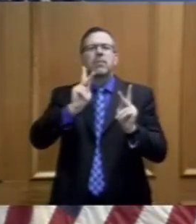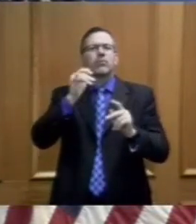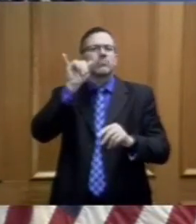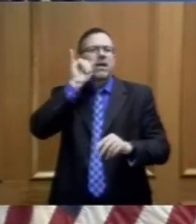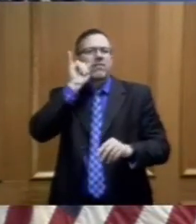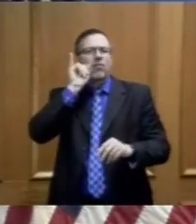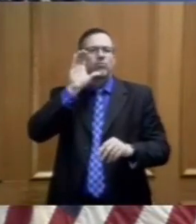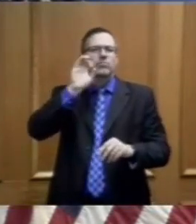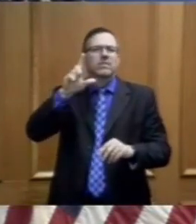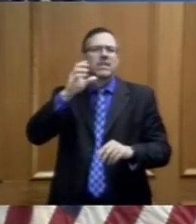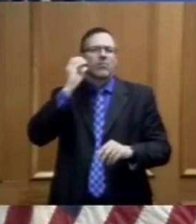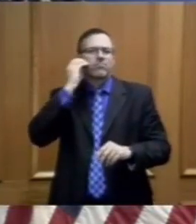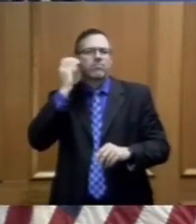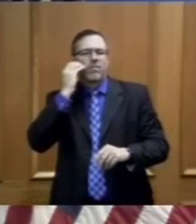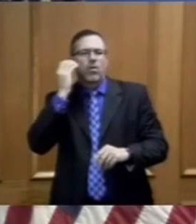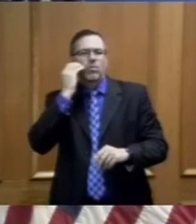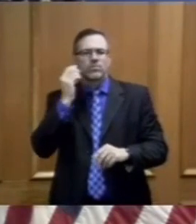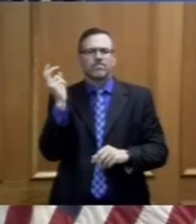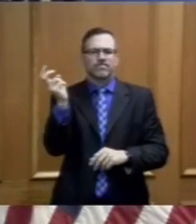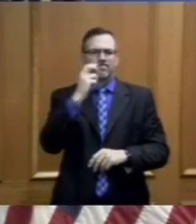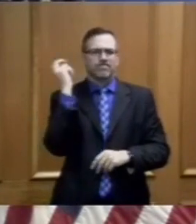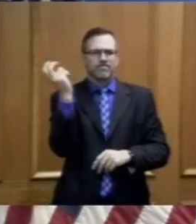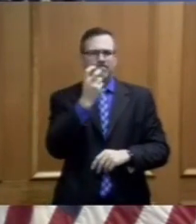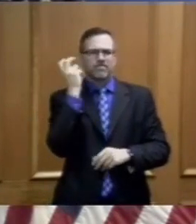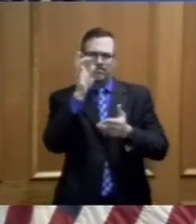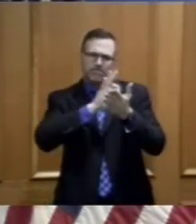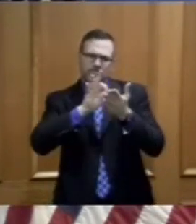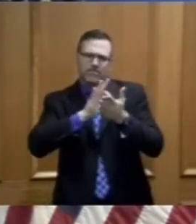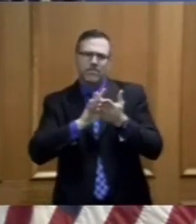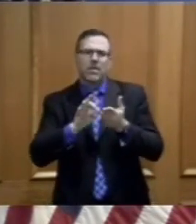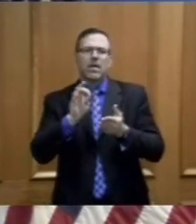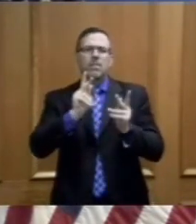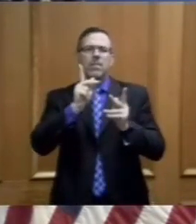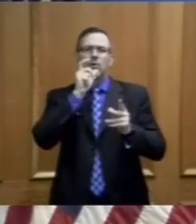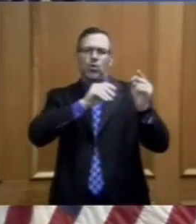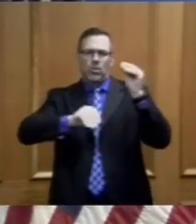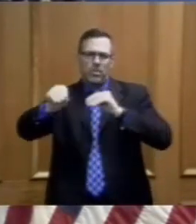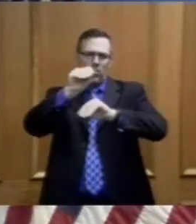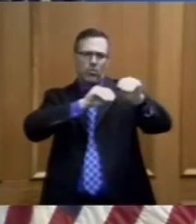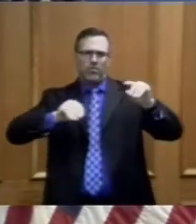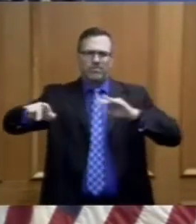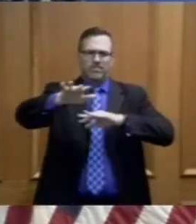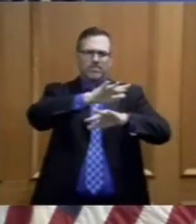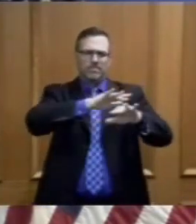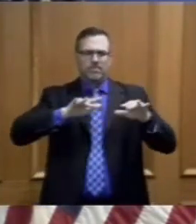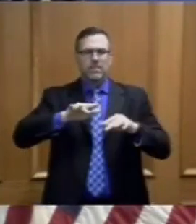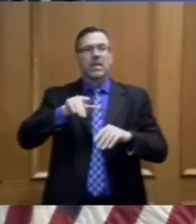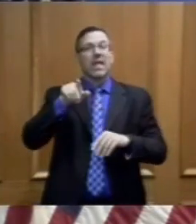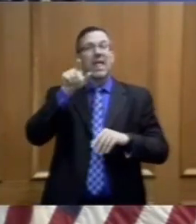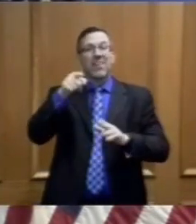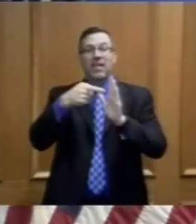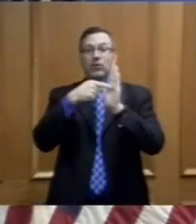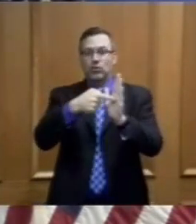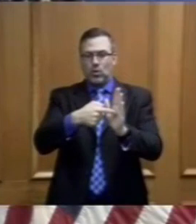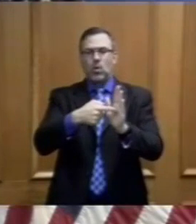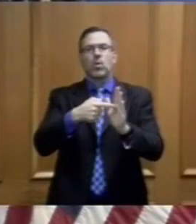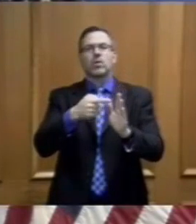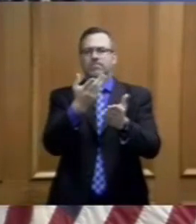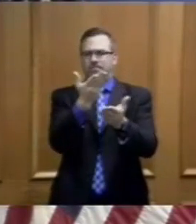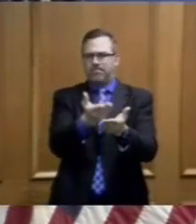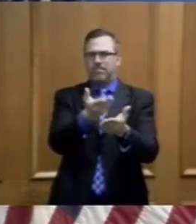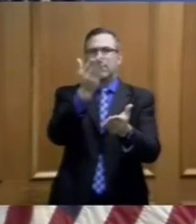movement trends among people. Unicast indicates the movement of Tennesseans is trending back